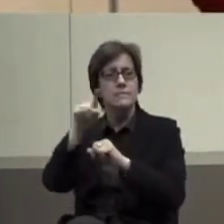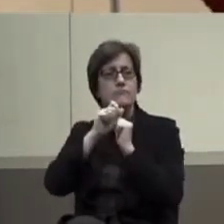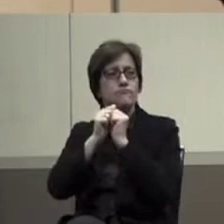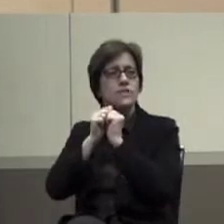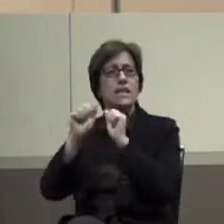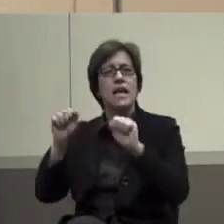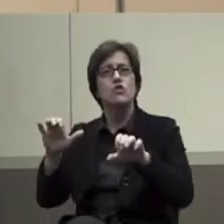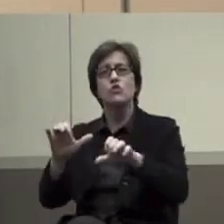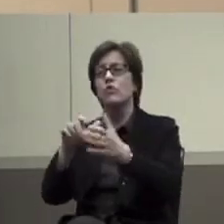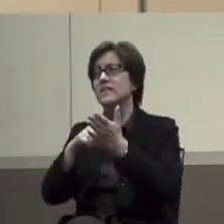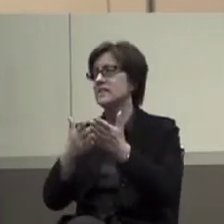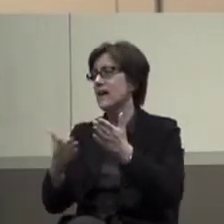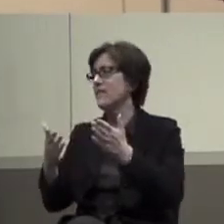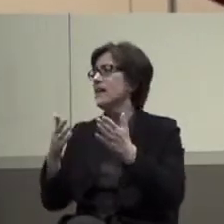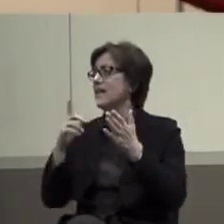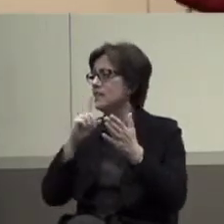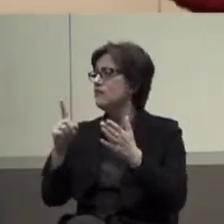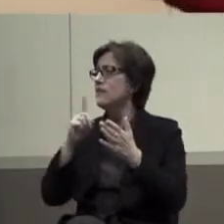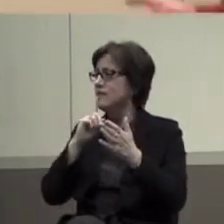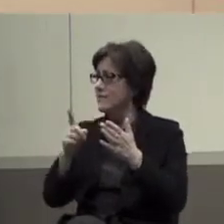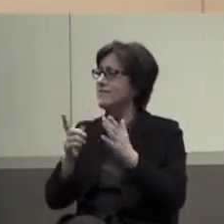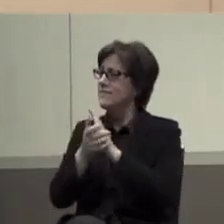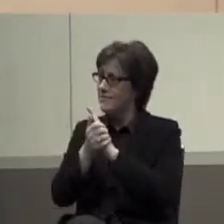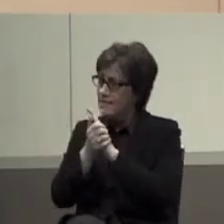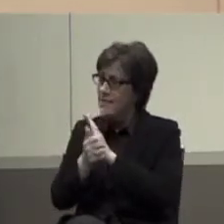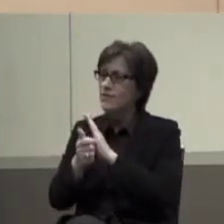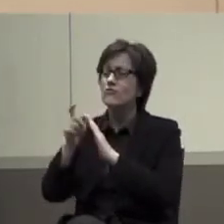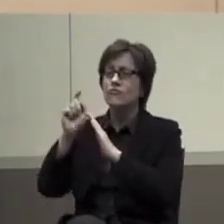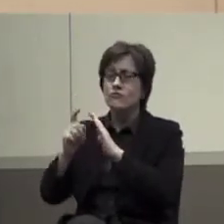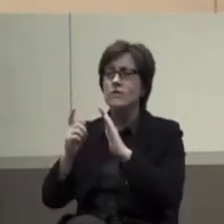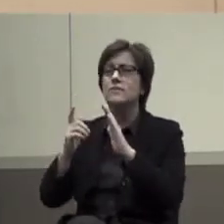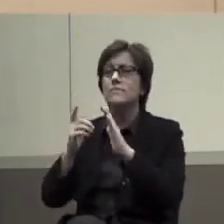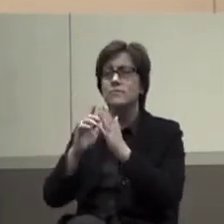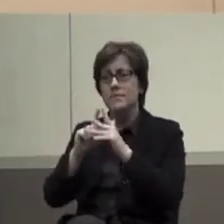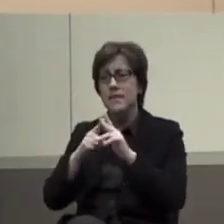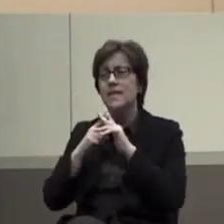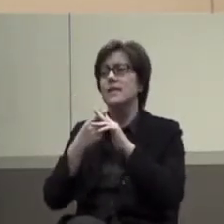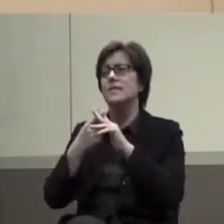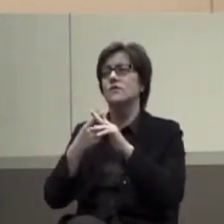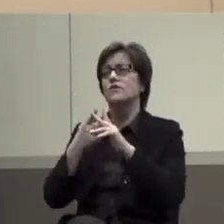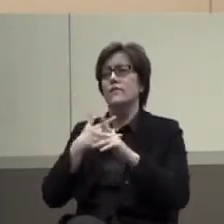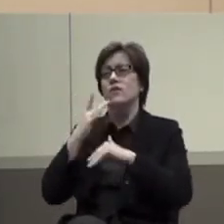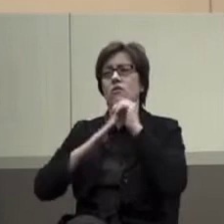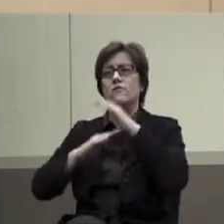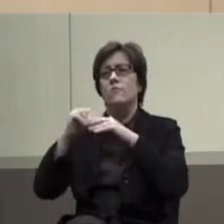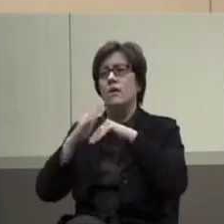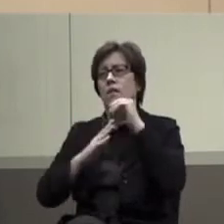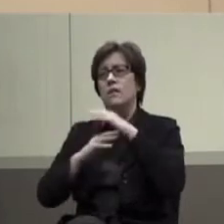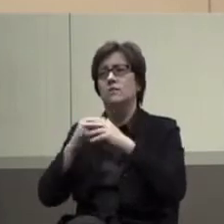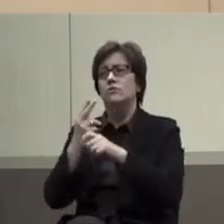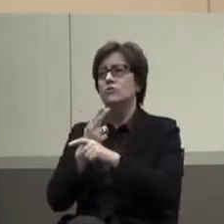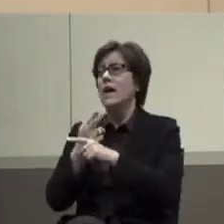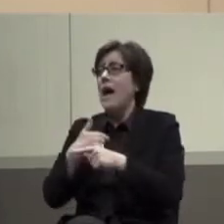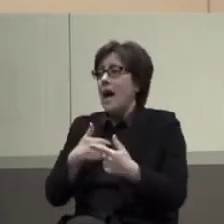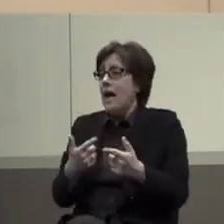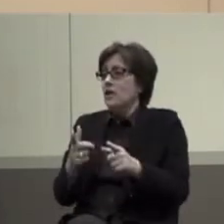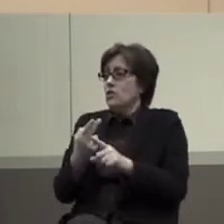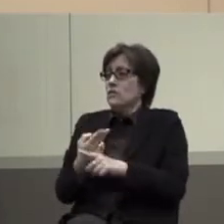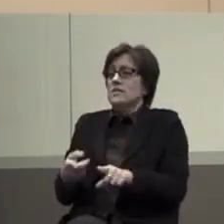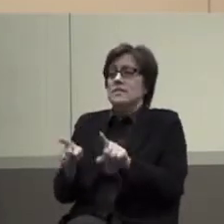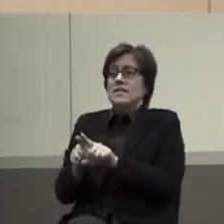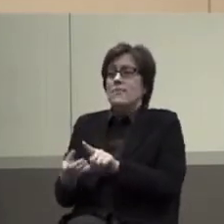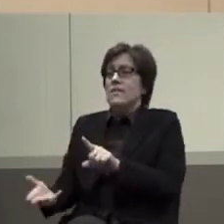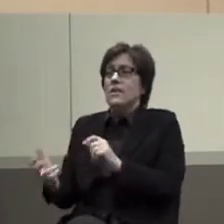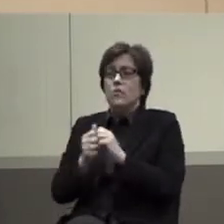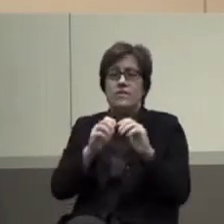are all 15 minutes, you'll have put an hour into what if you may have taken 25 minutes the first time to spend a little bit more time dealing with it, you'd have had a